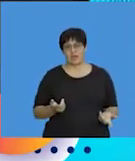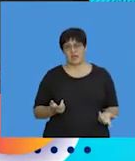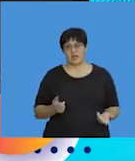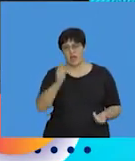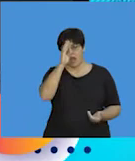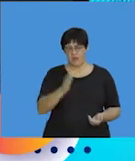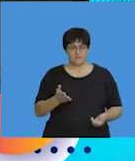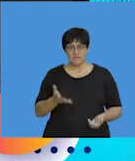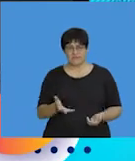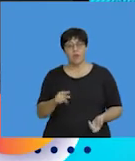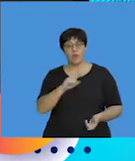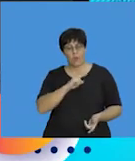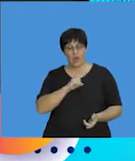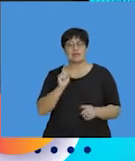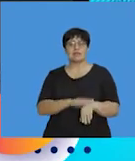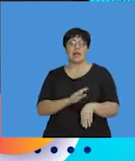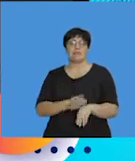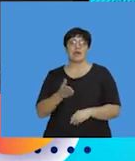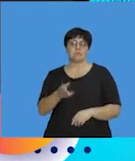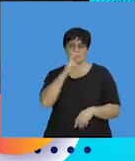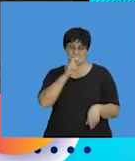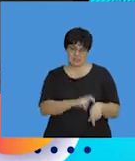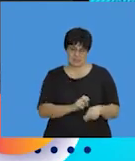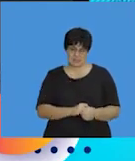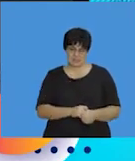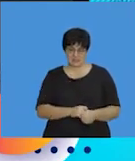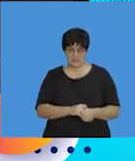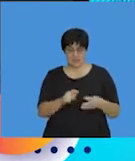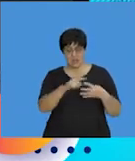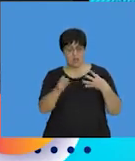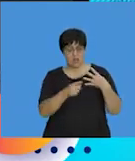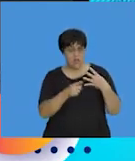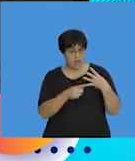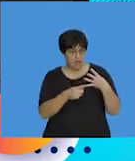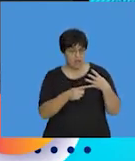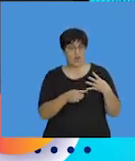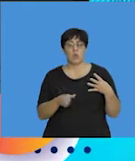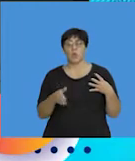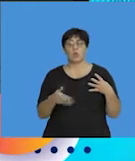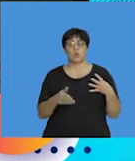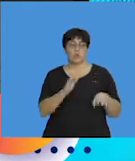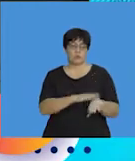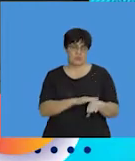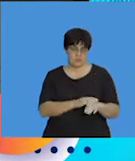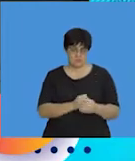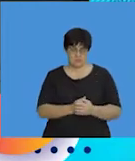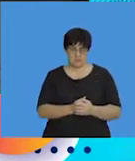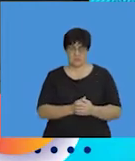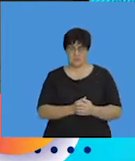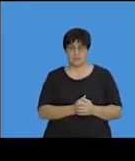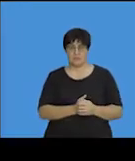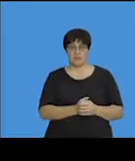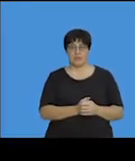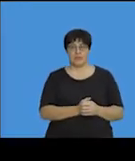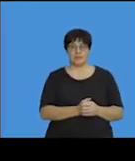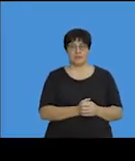the half in it, because it all requires time. There's only one equation I can use that doesn't have time in it, and it's